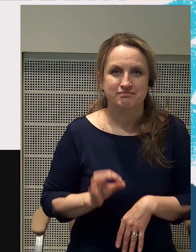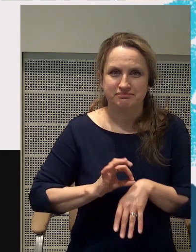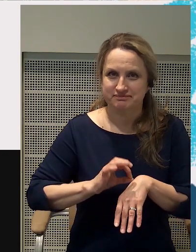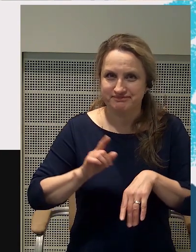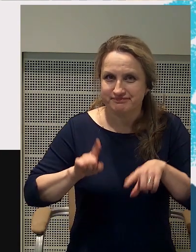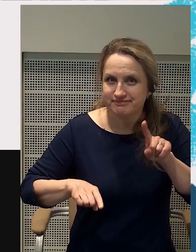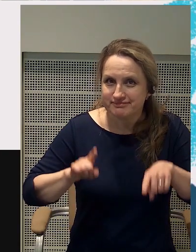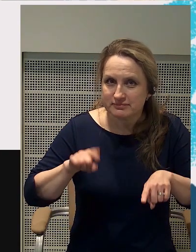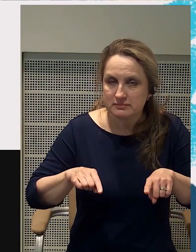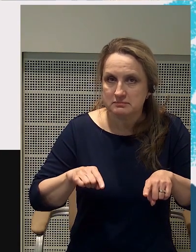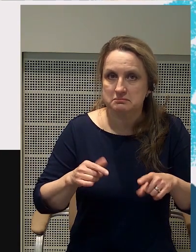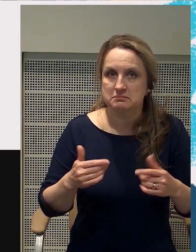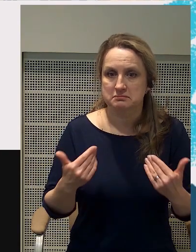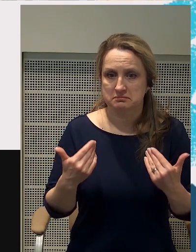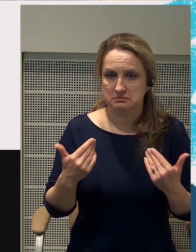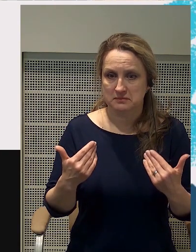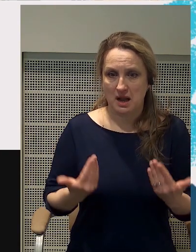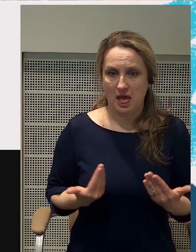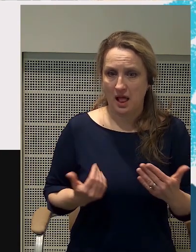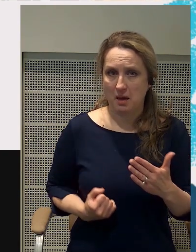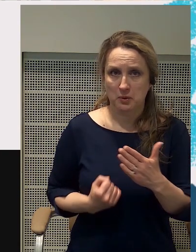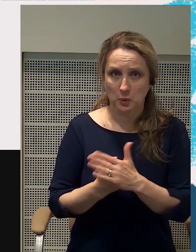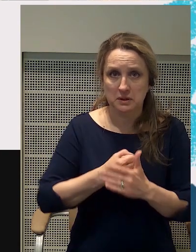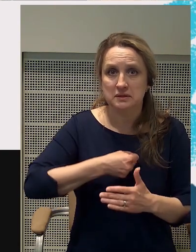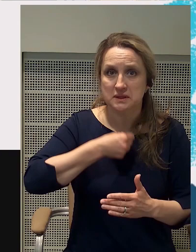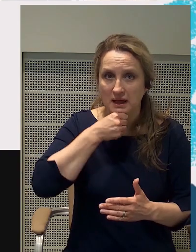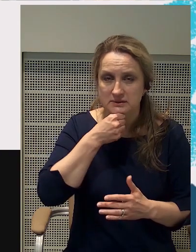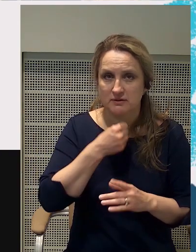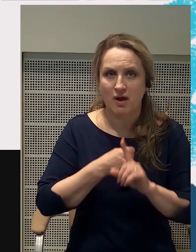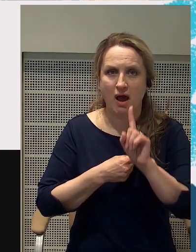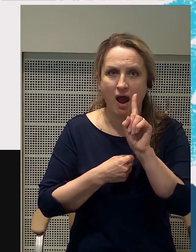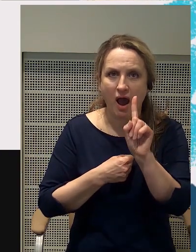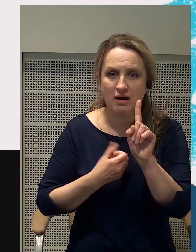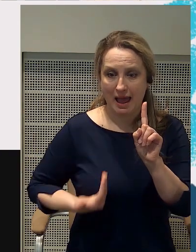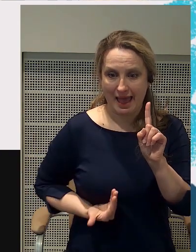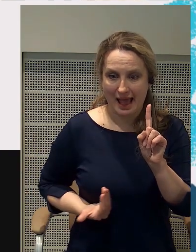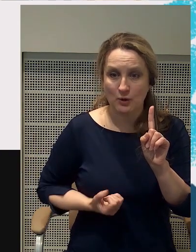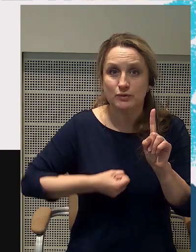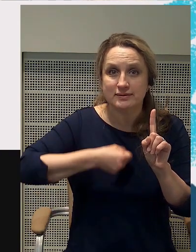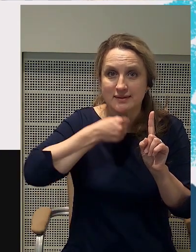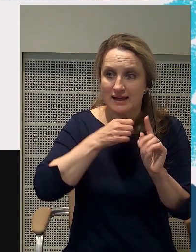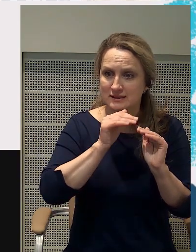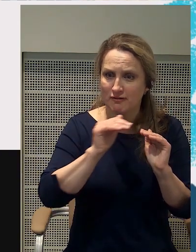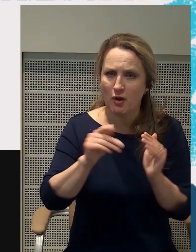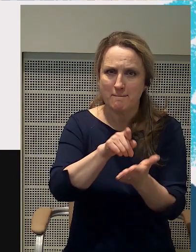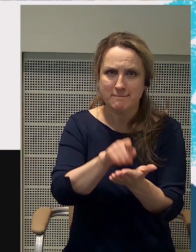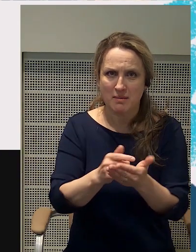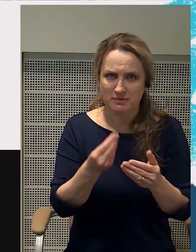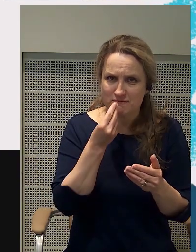a life that's for them really worth living. And it's increasingly relevant, and I think that makes